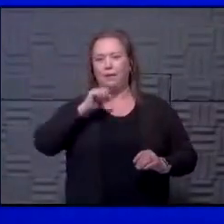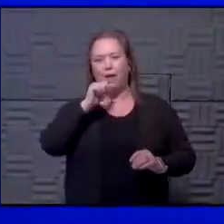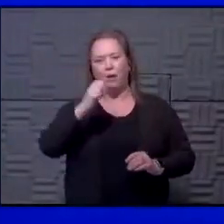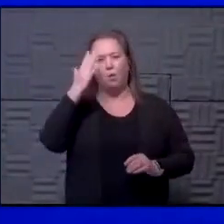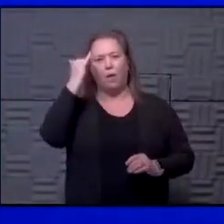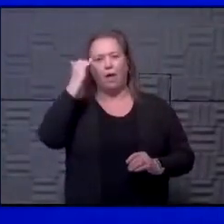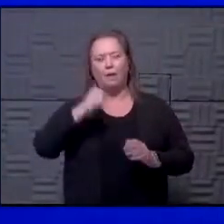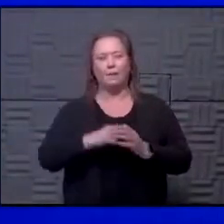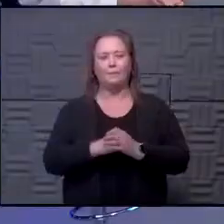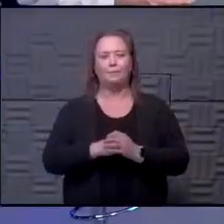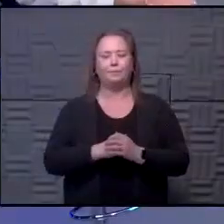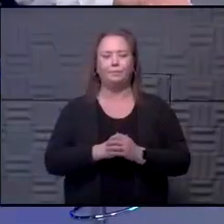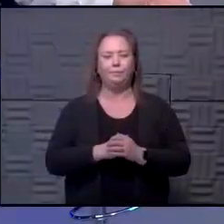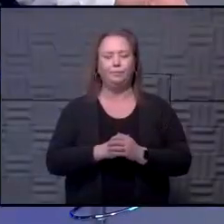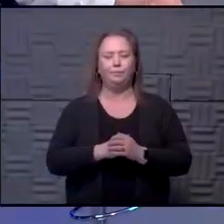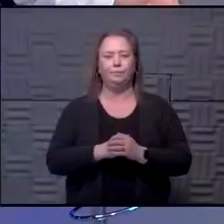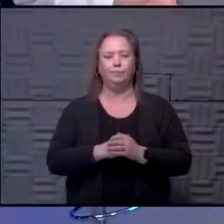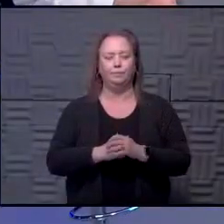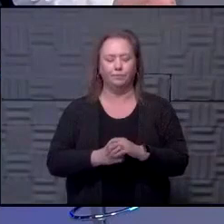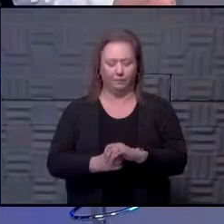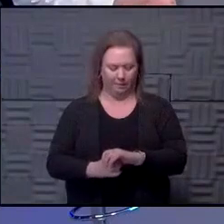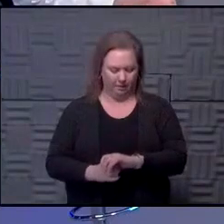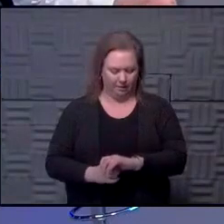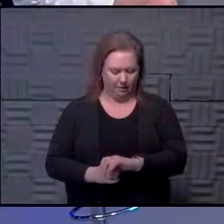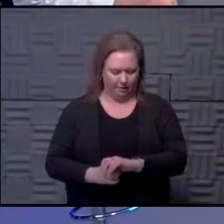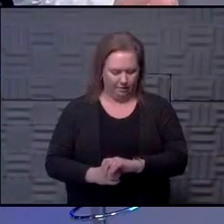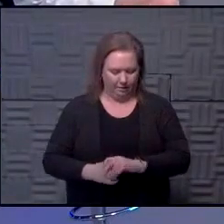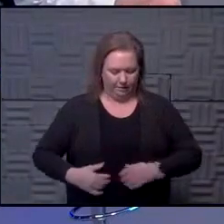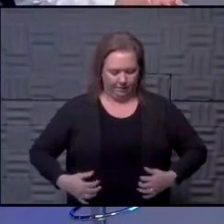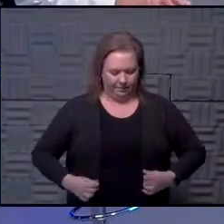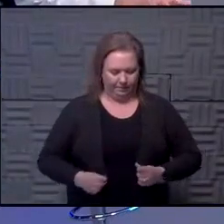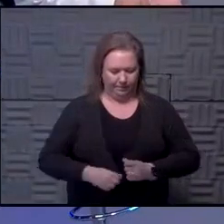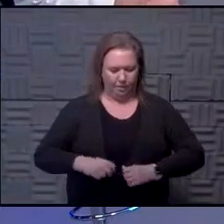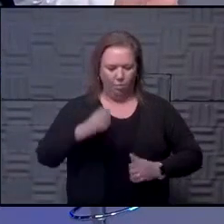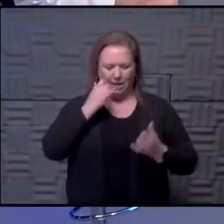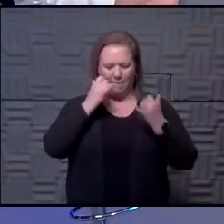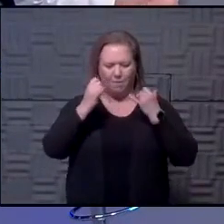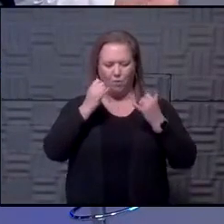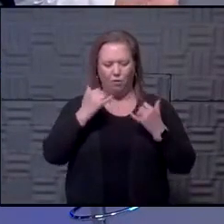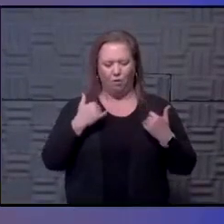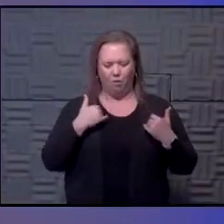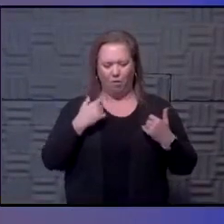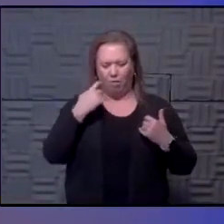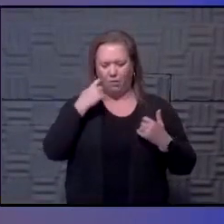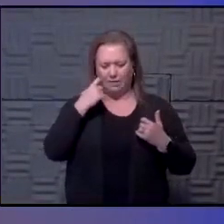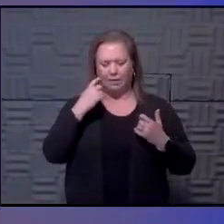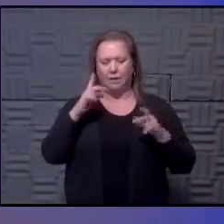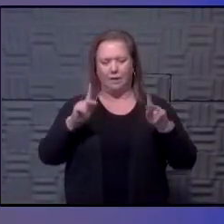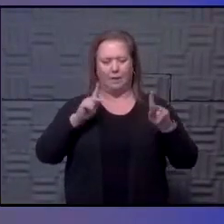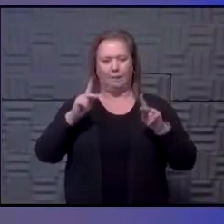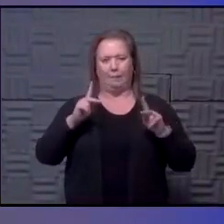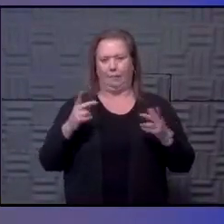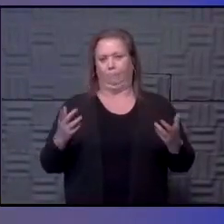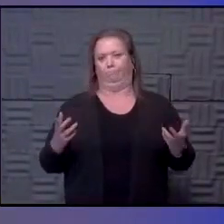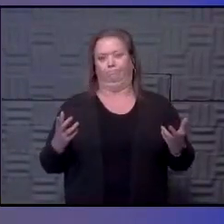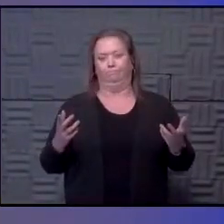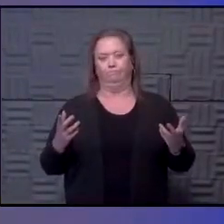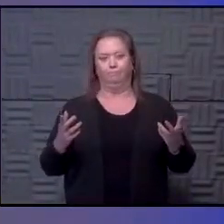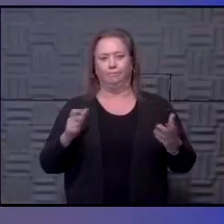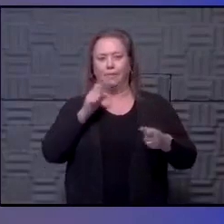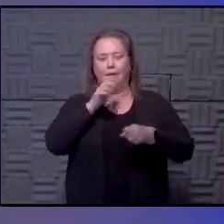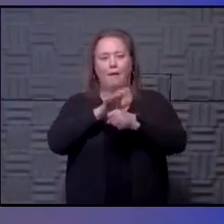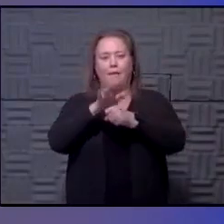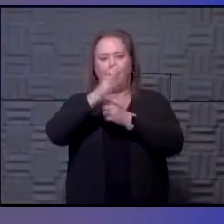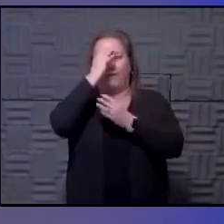do you think that is? I don't know. We had a phone call the other day. There are folks that are just, there's not